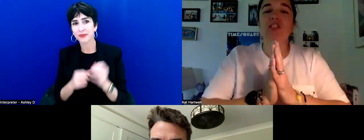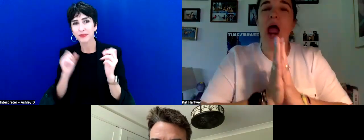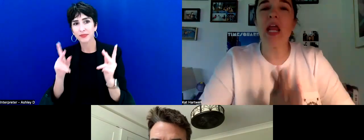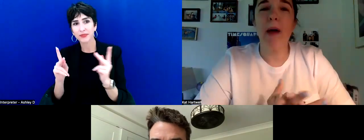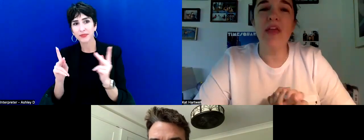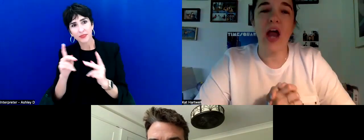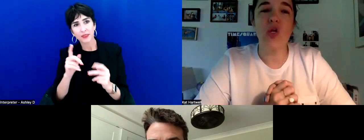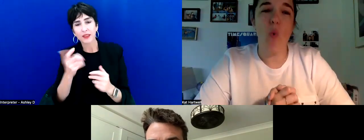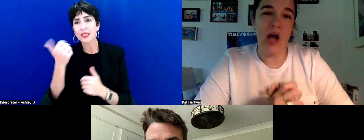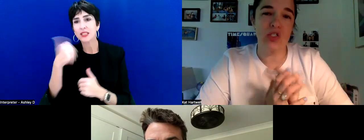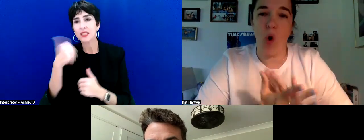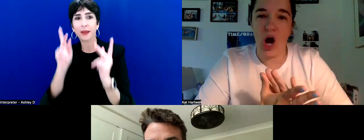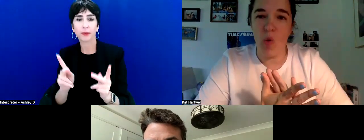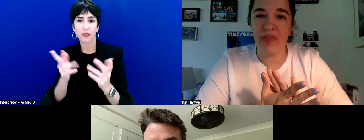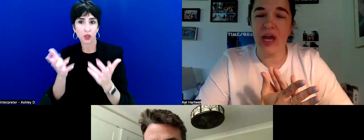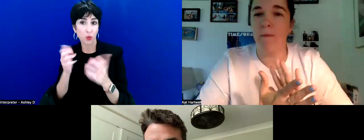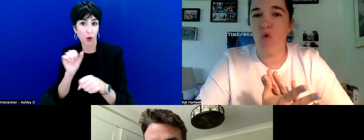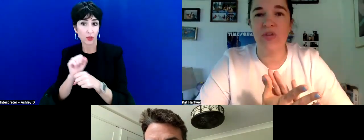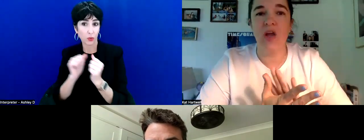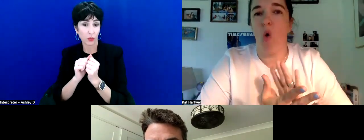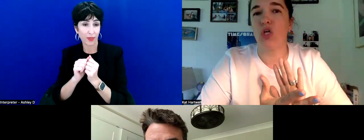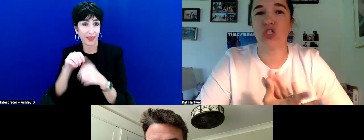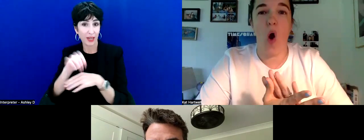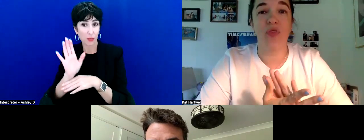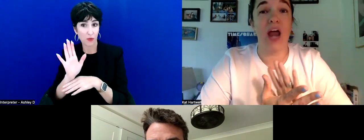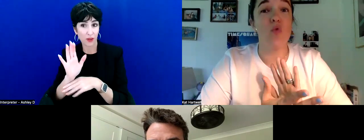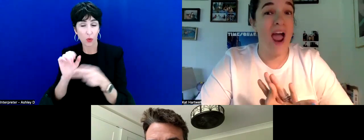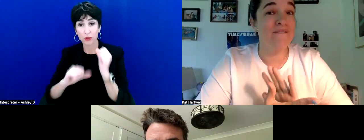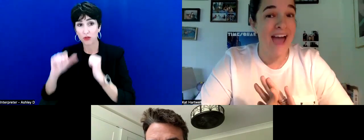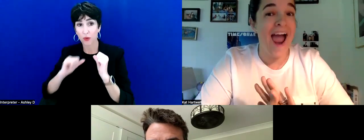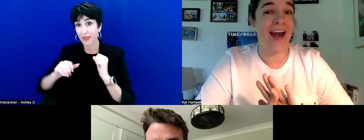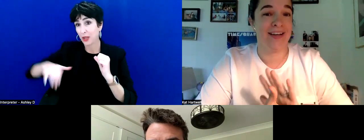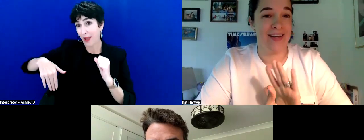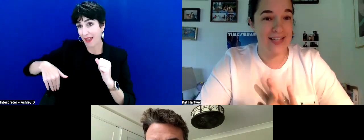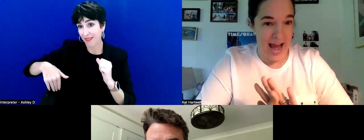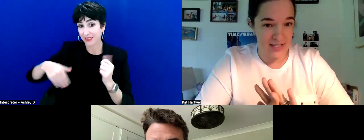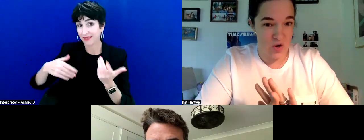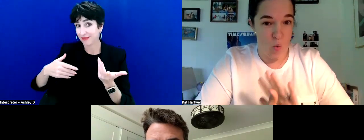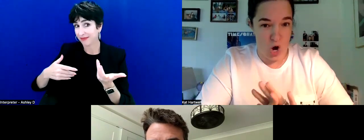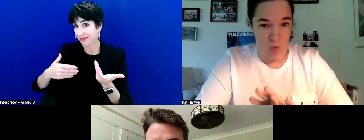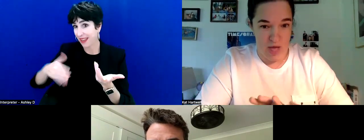Who is there anybody that you want to work with in a movie or show that you have not